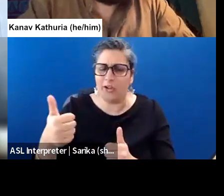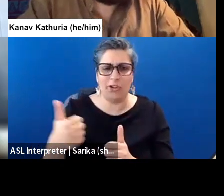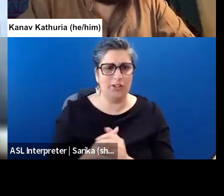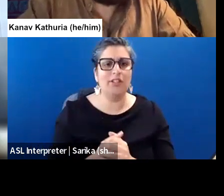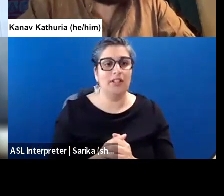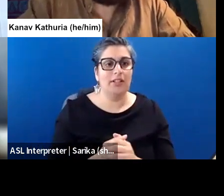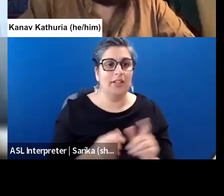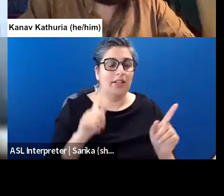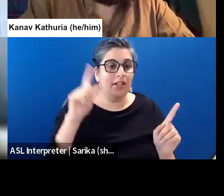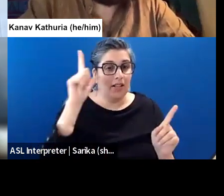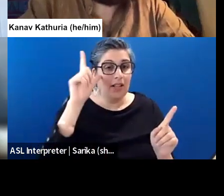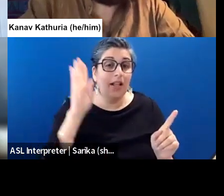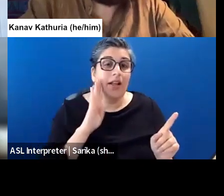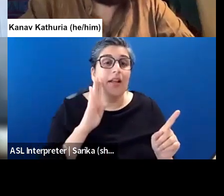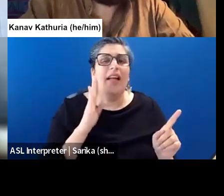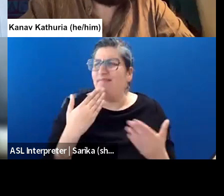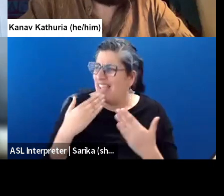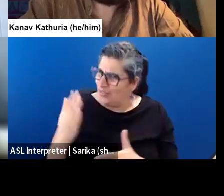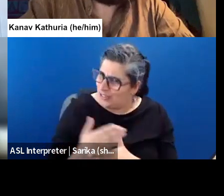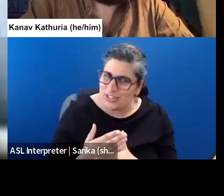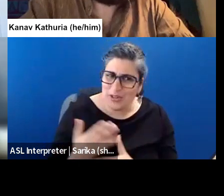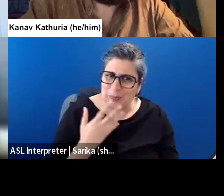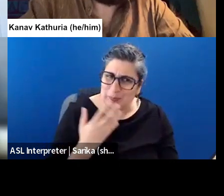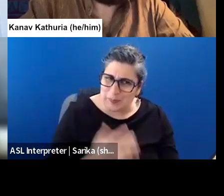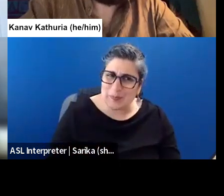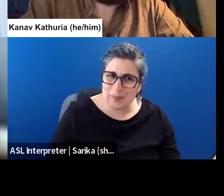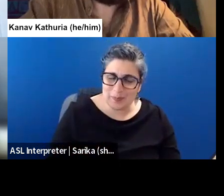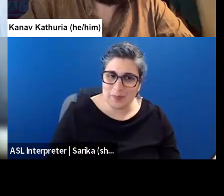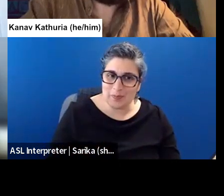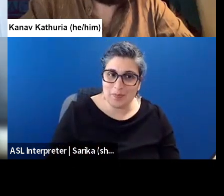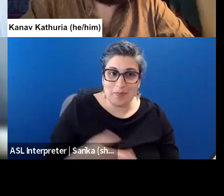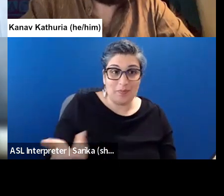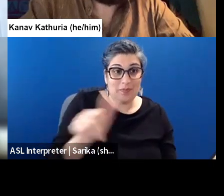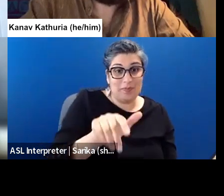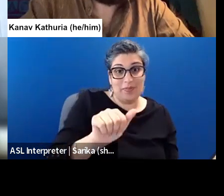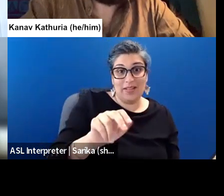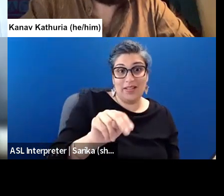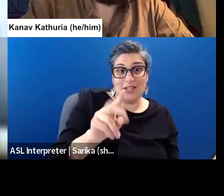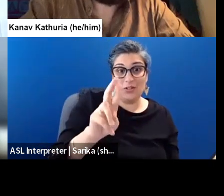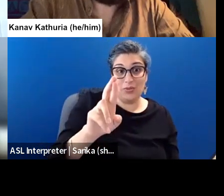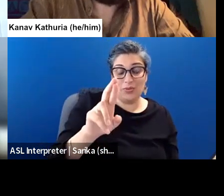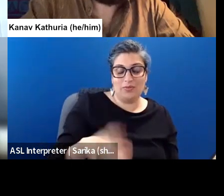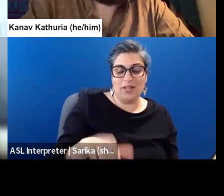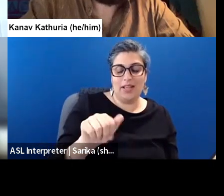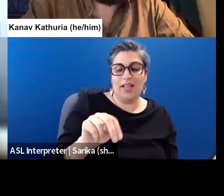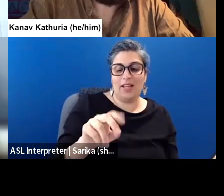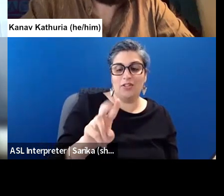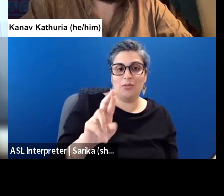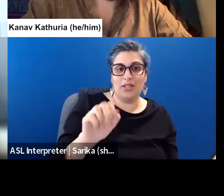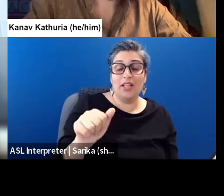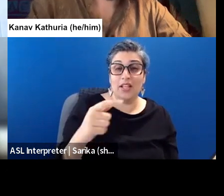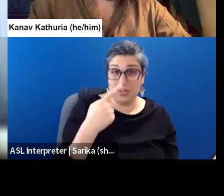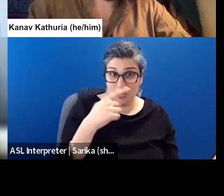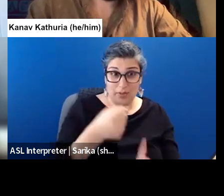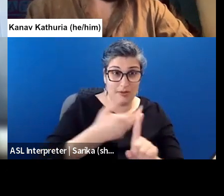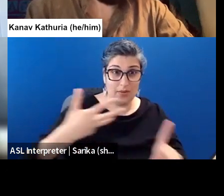Thank you so much for sharing about that. Andrea, I'd like to turn to you next. If you would talk about abolition